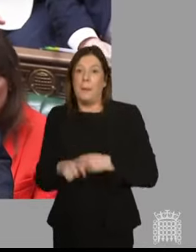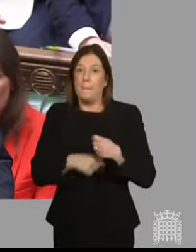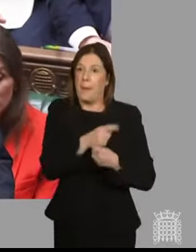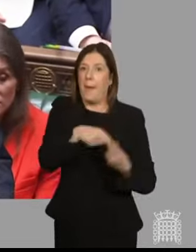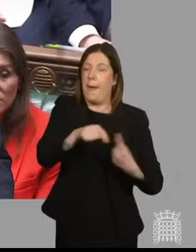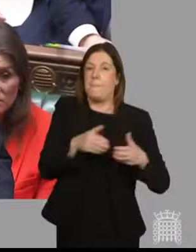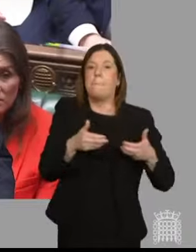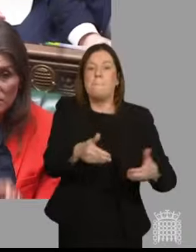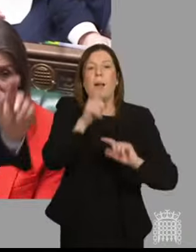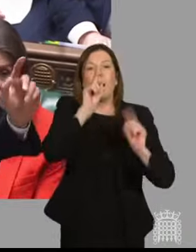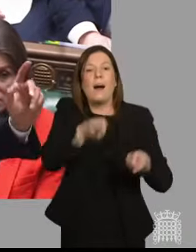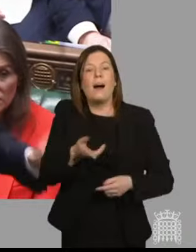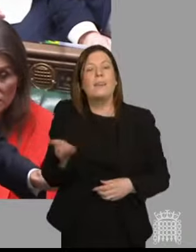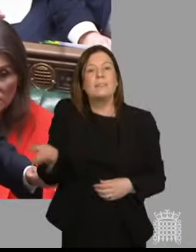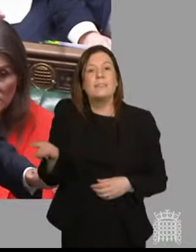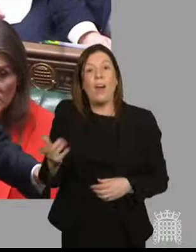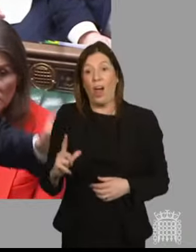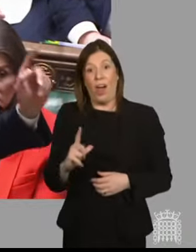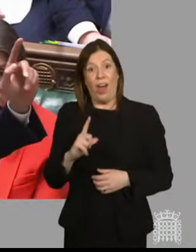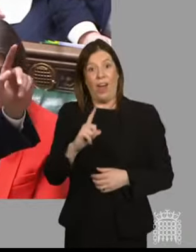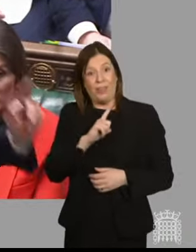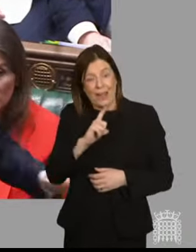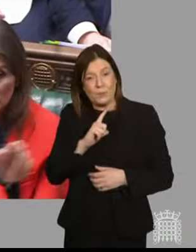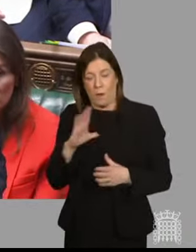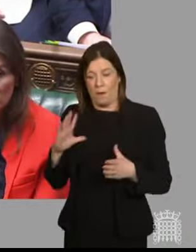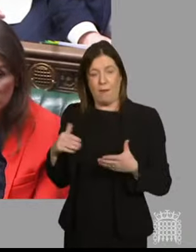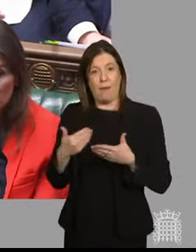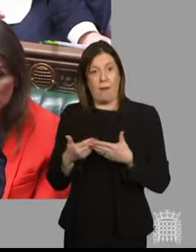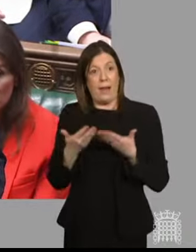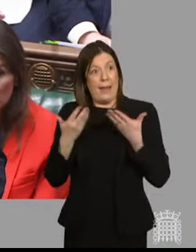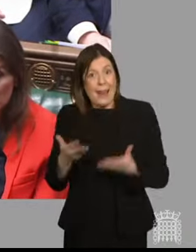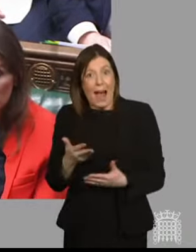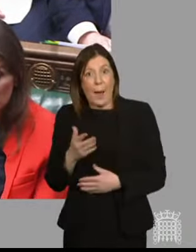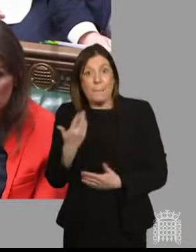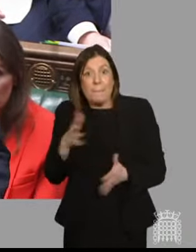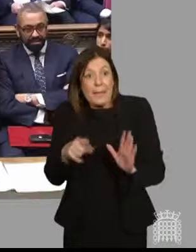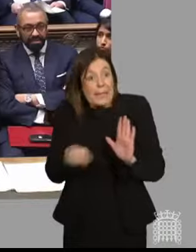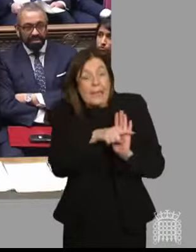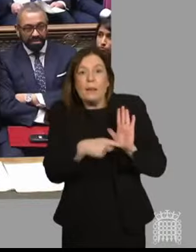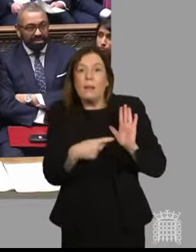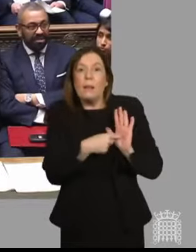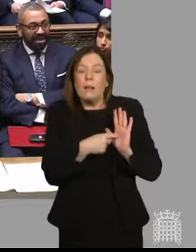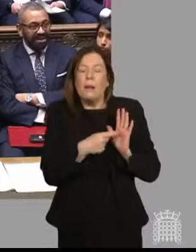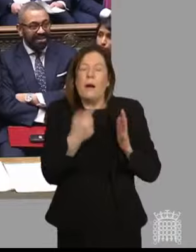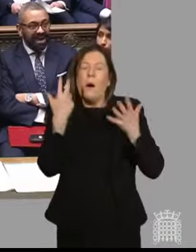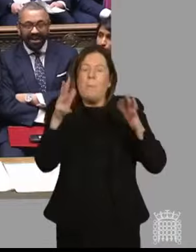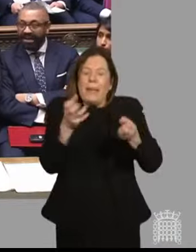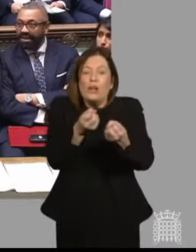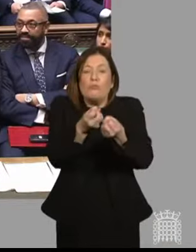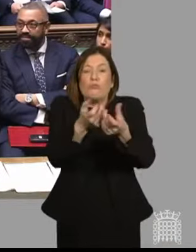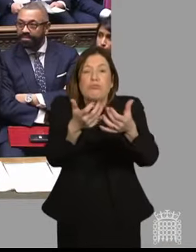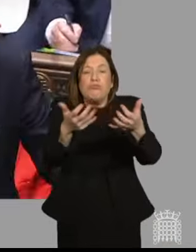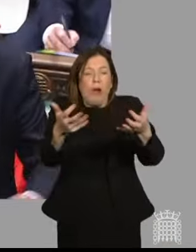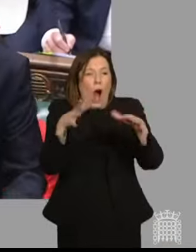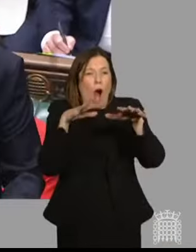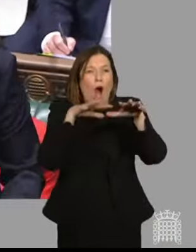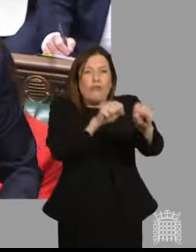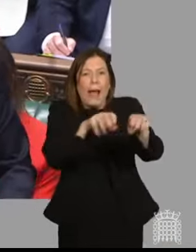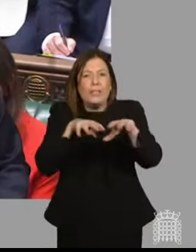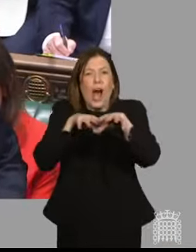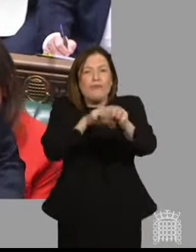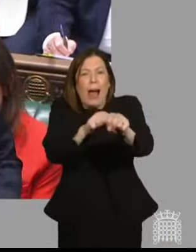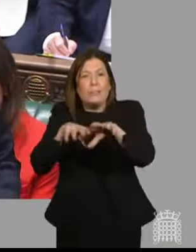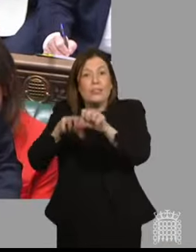now arrest hundreds and hundreds of people connected with that illegal trade who have been sentenced